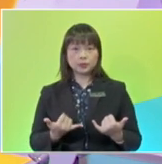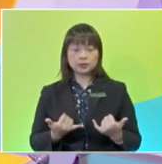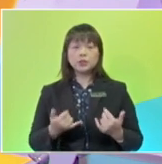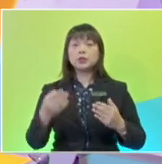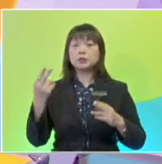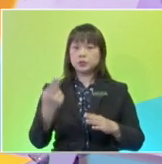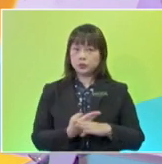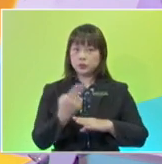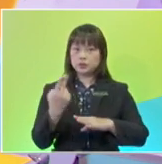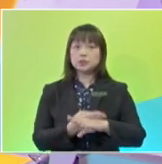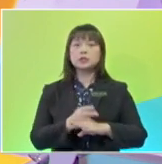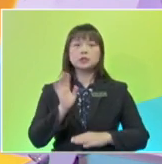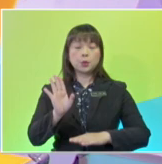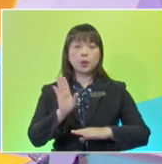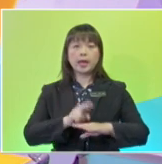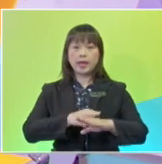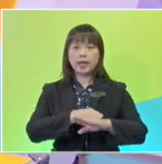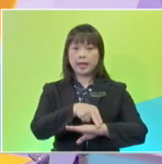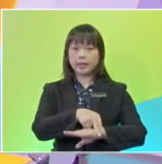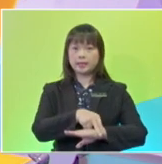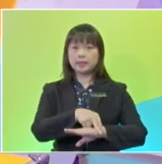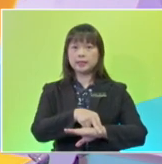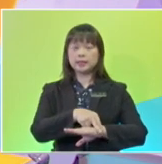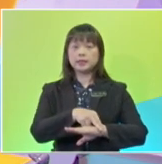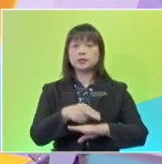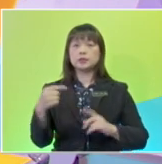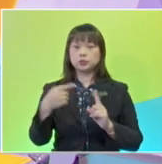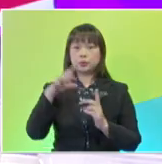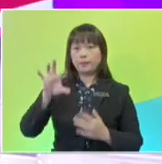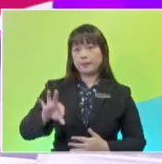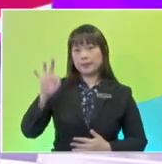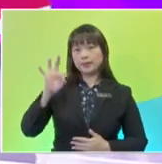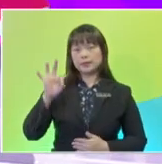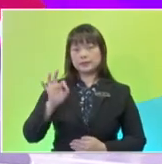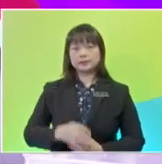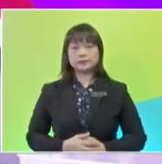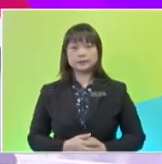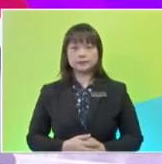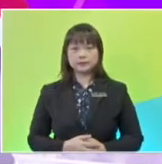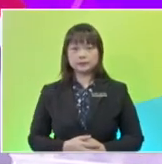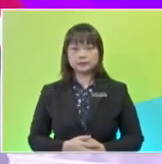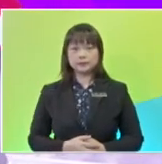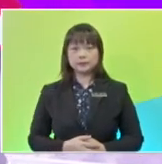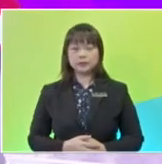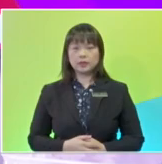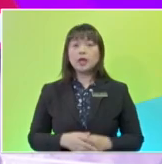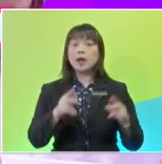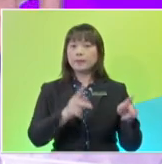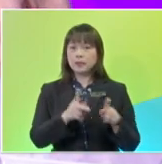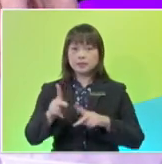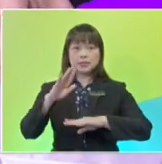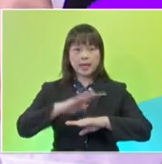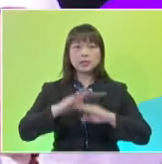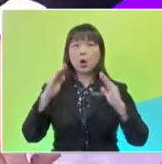it? You take the red dates, I'll take the goji berry. Okay, so we're going to be doing it together. Okay. So, people at home, this is the